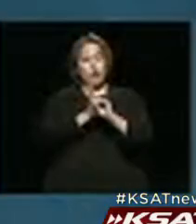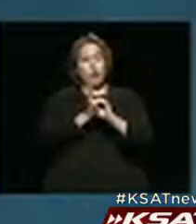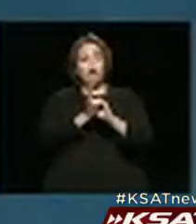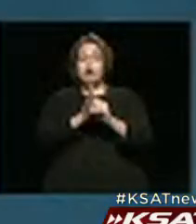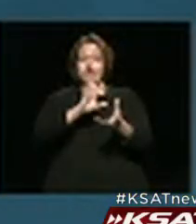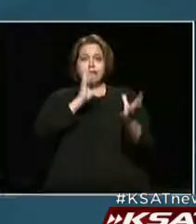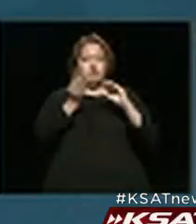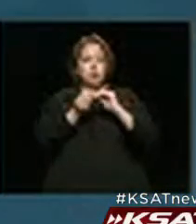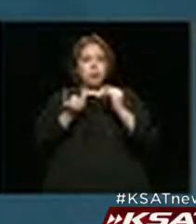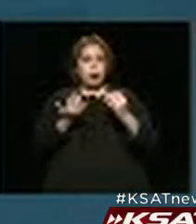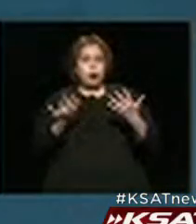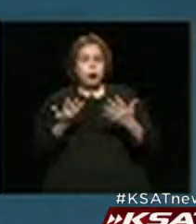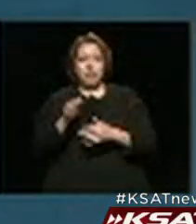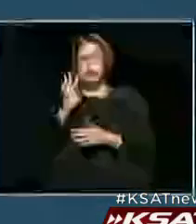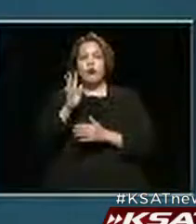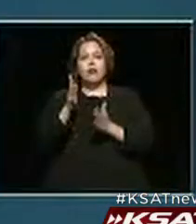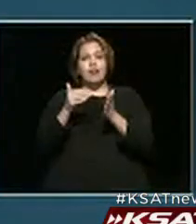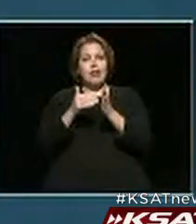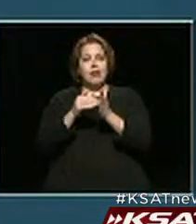Brings our total to